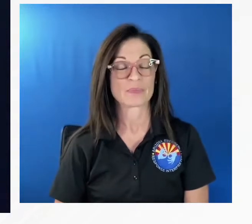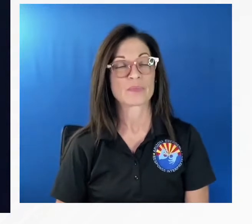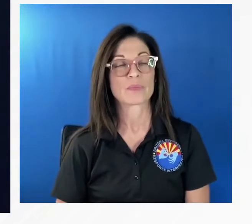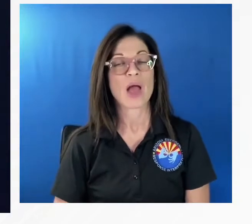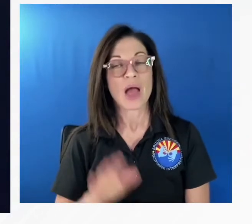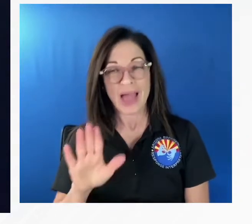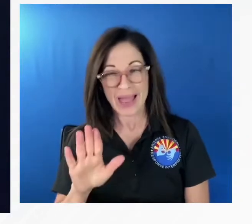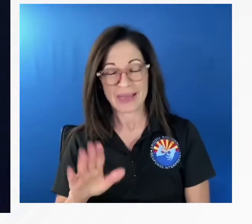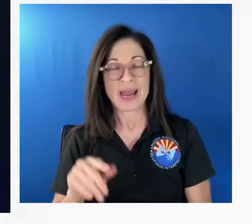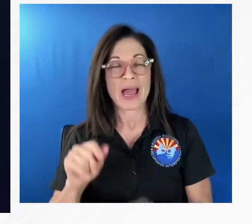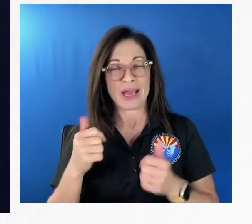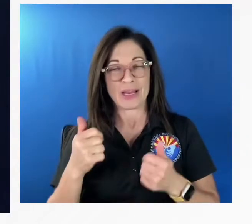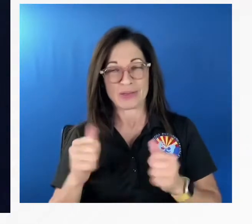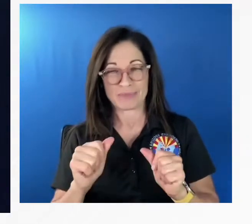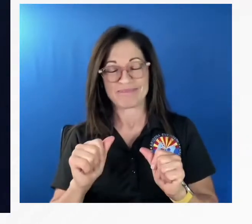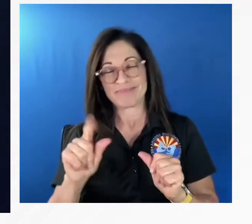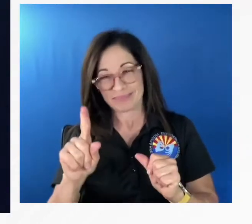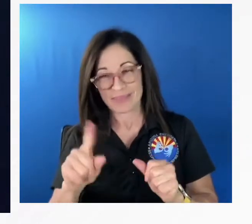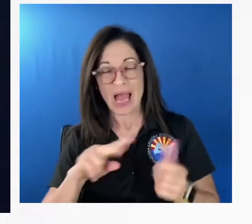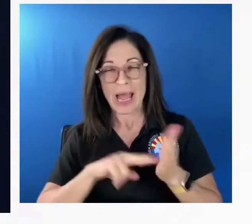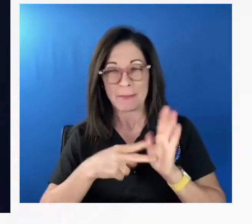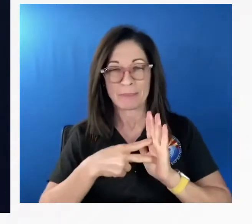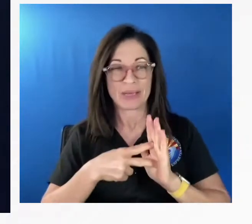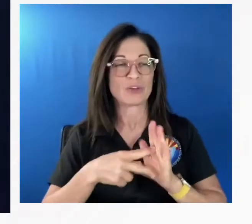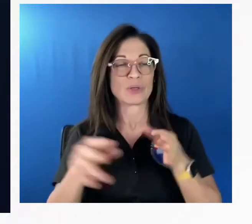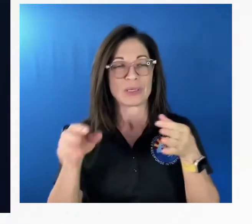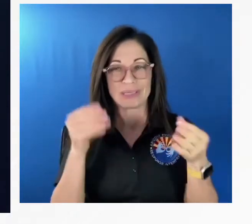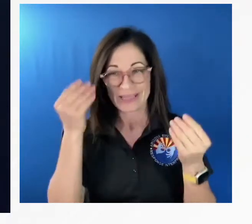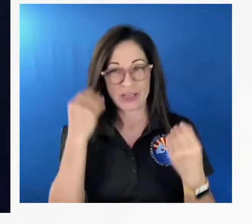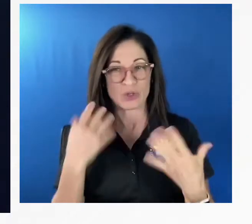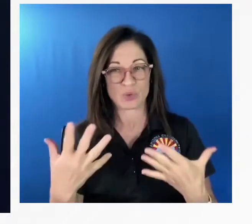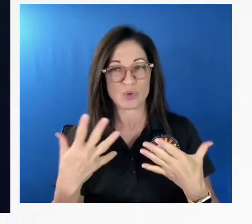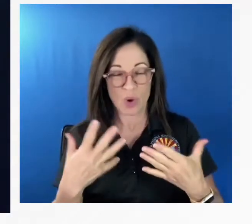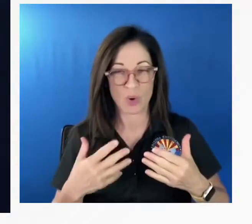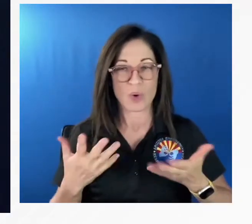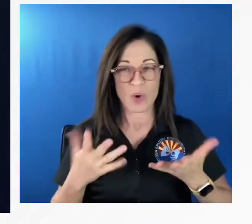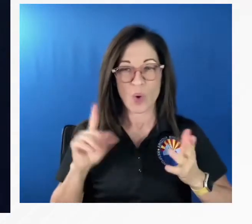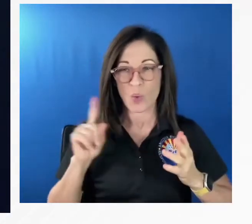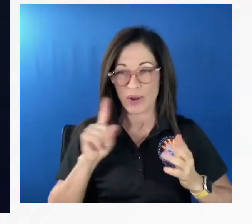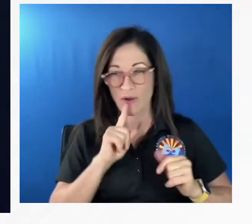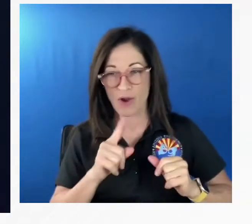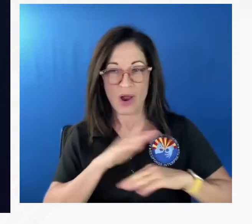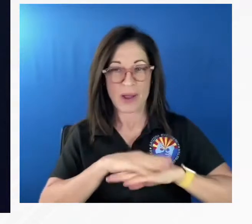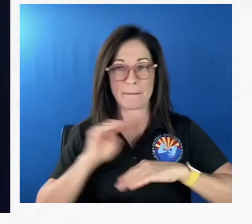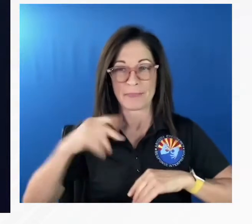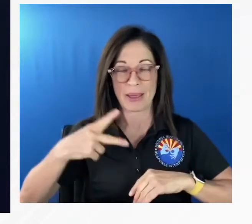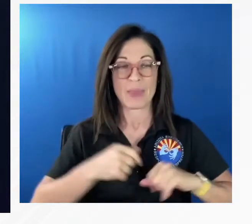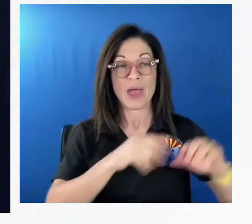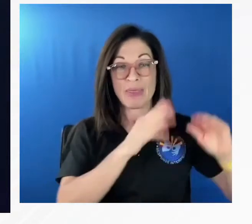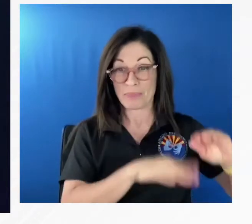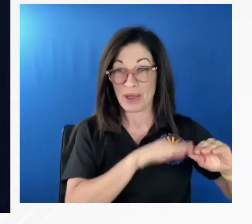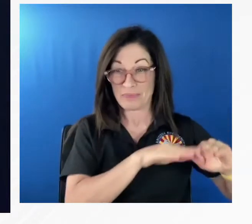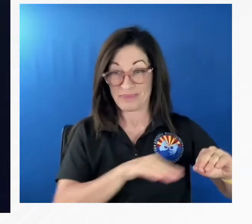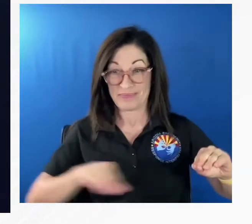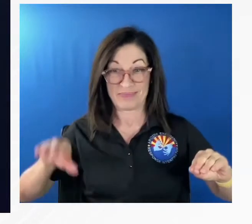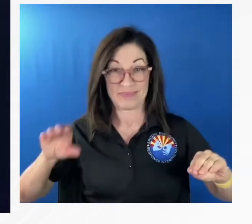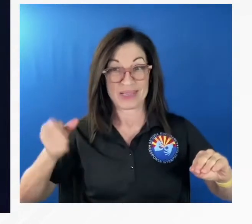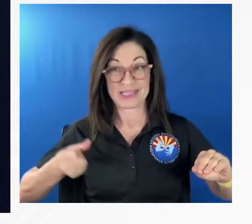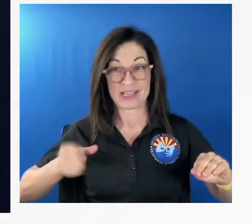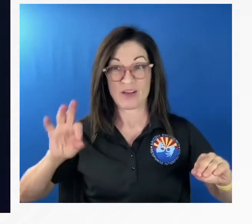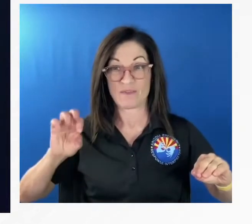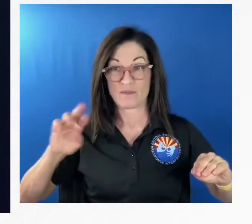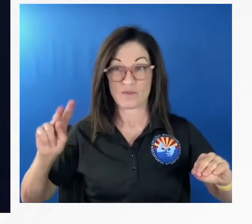your orientation, help you get oriented. So this is the South Fork, the river down here. This is about where the South